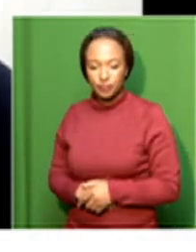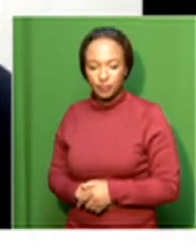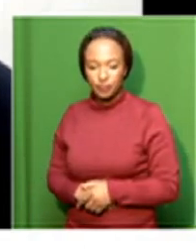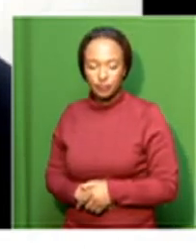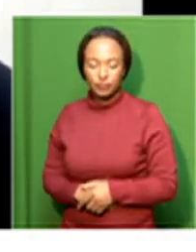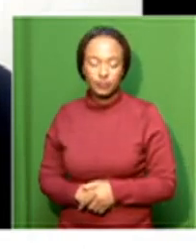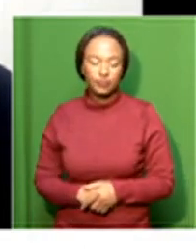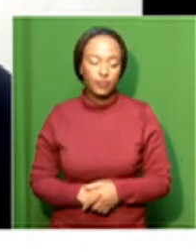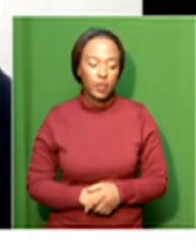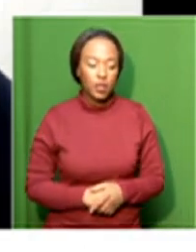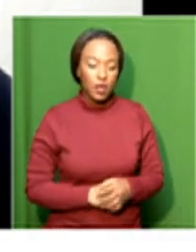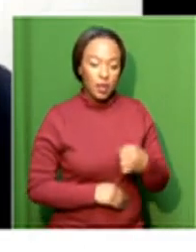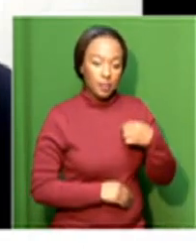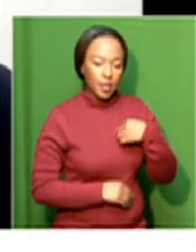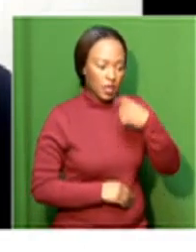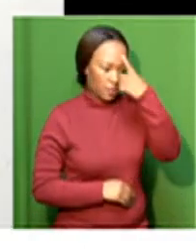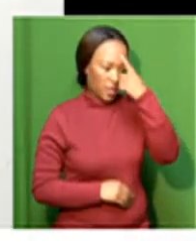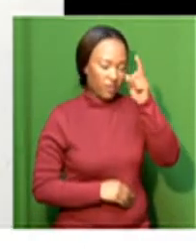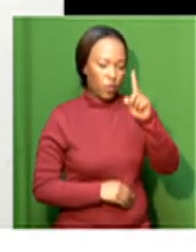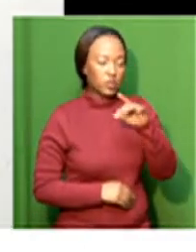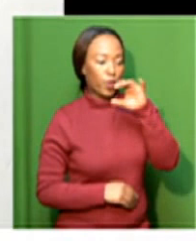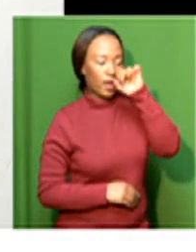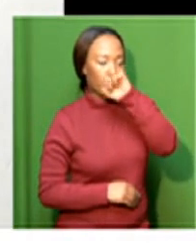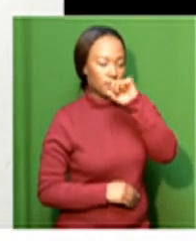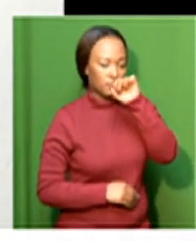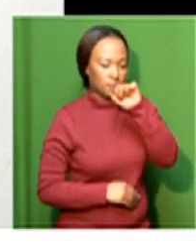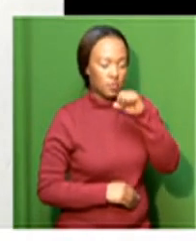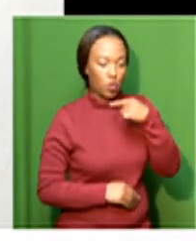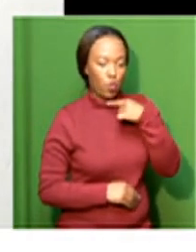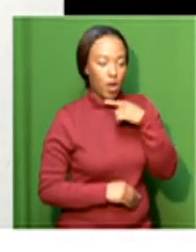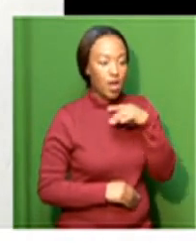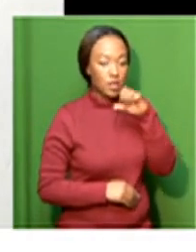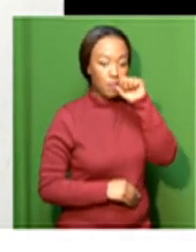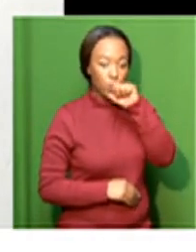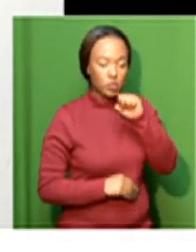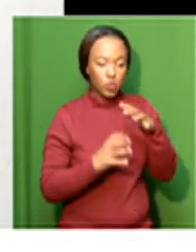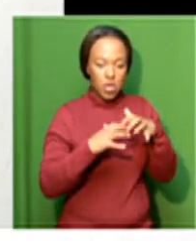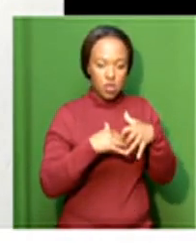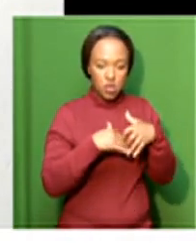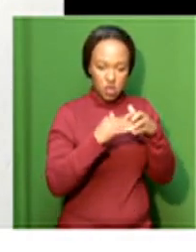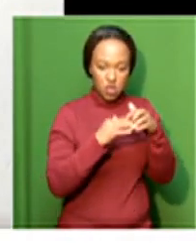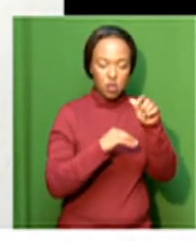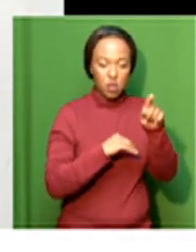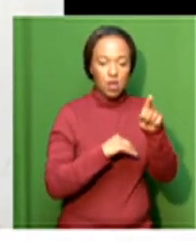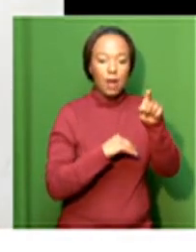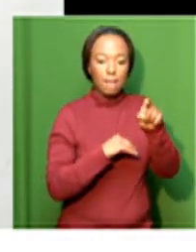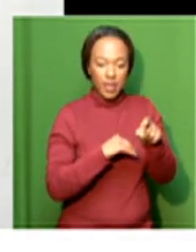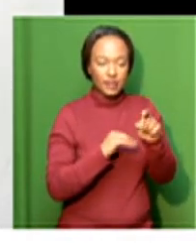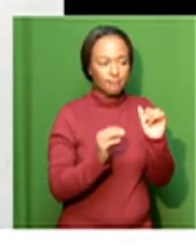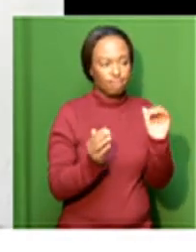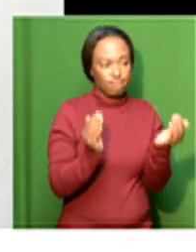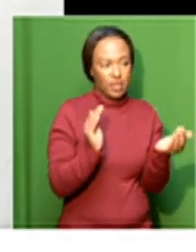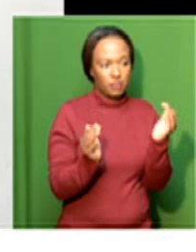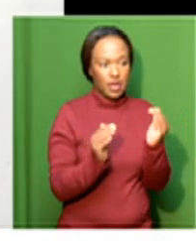What I strongly believe in is that as an artist, as we are musicians, the music that we make should actually become a benchmark of